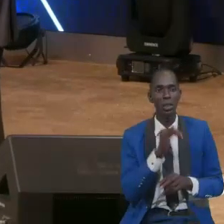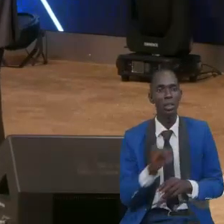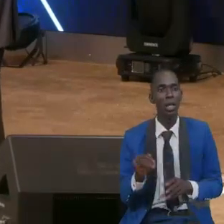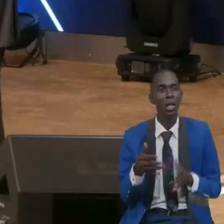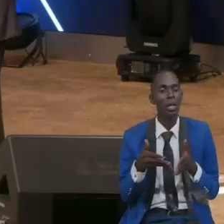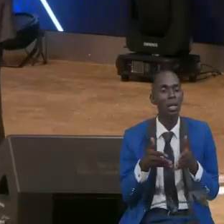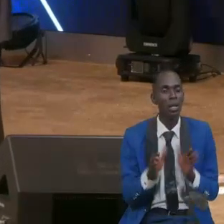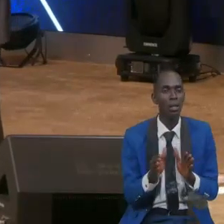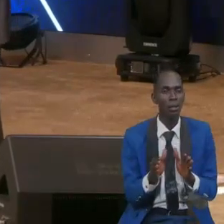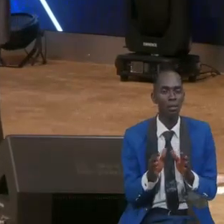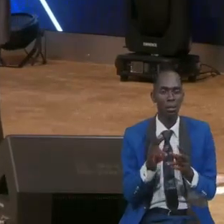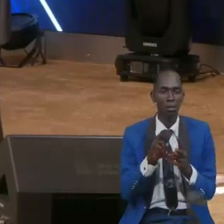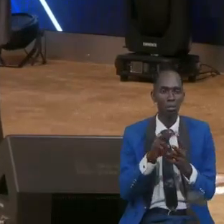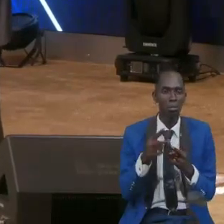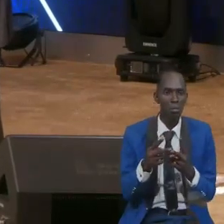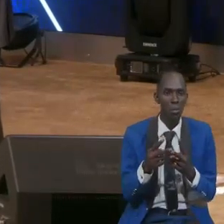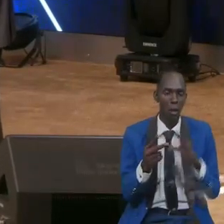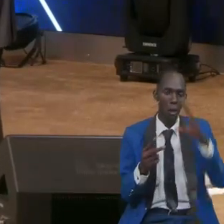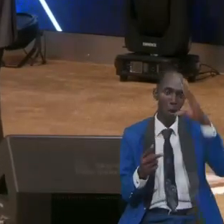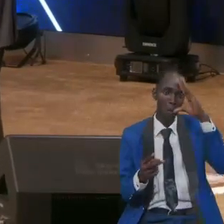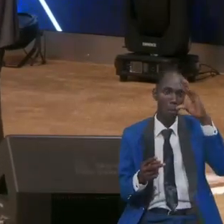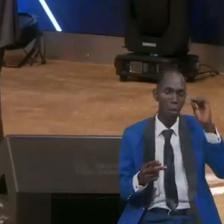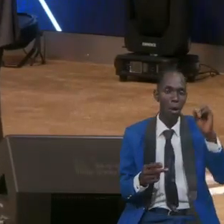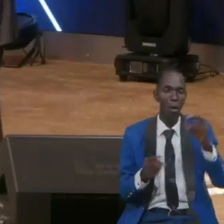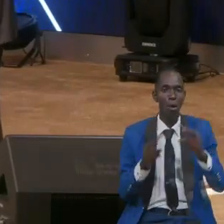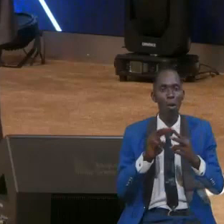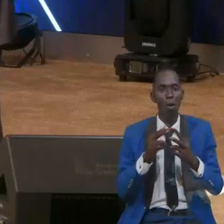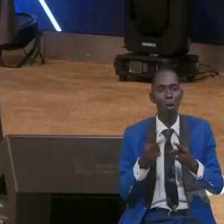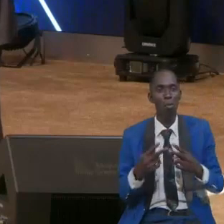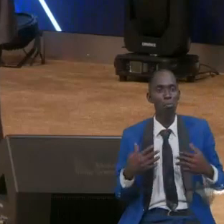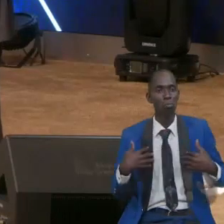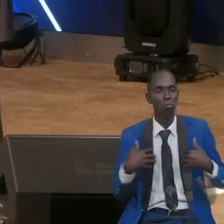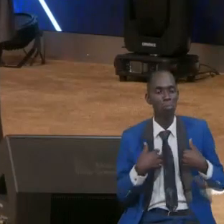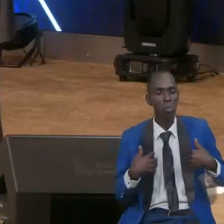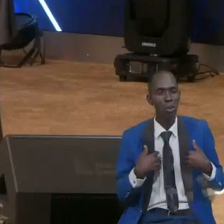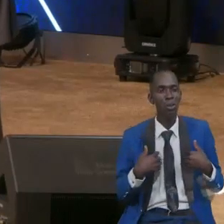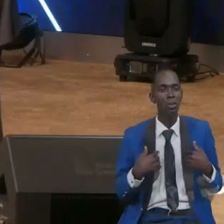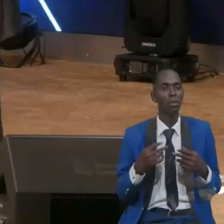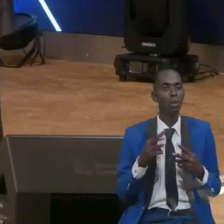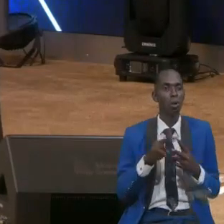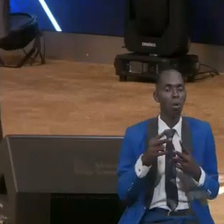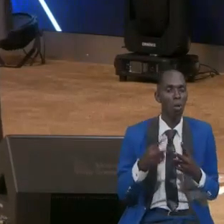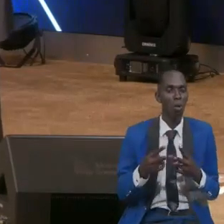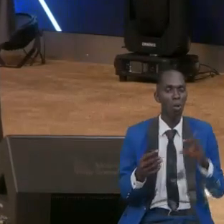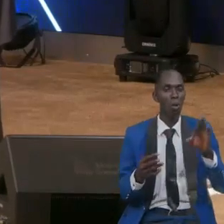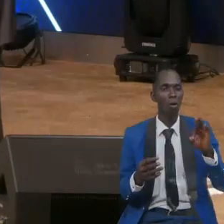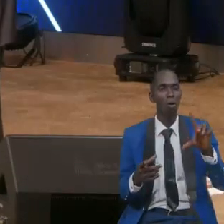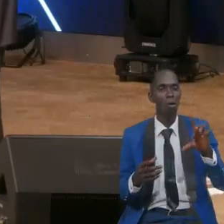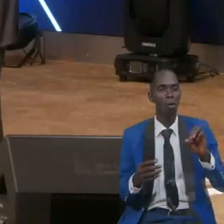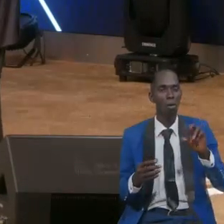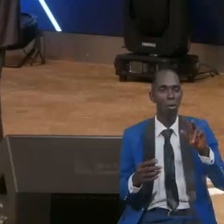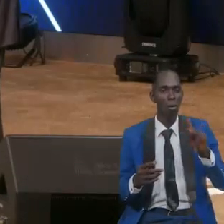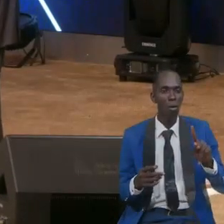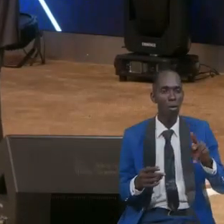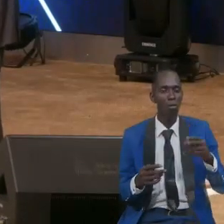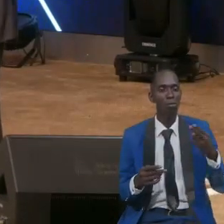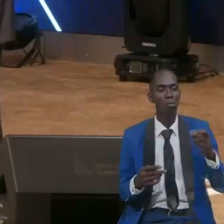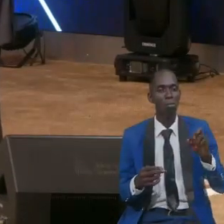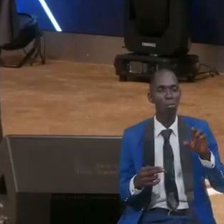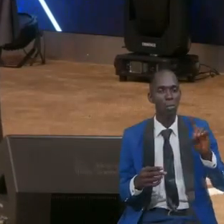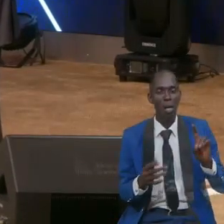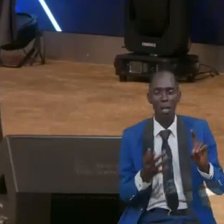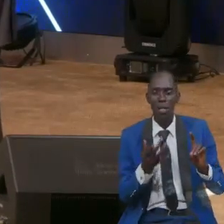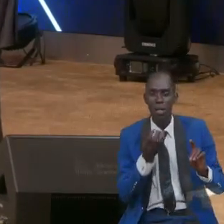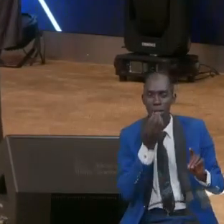let neither man nor beast, herd nor flock taste anything.